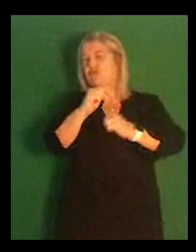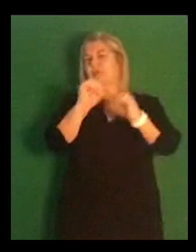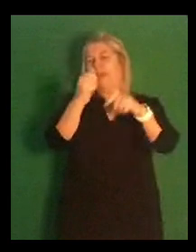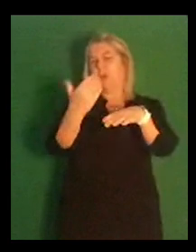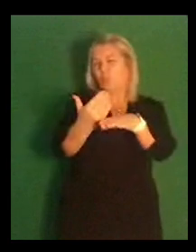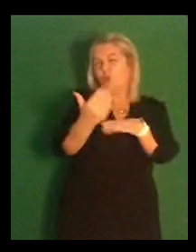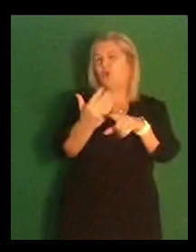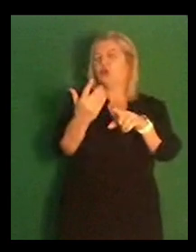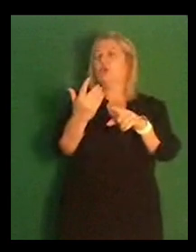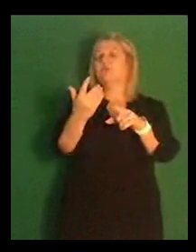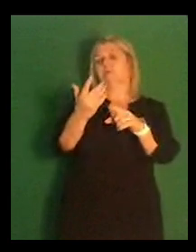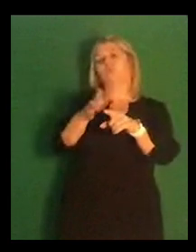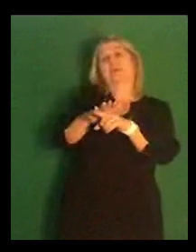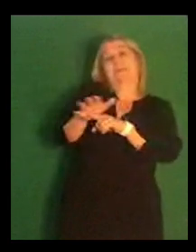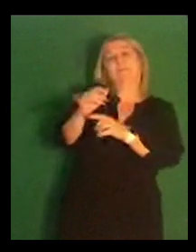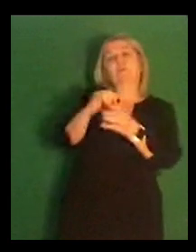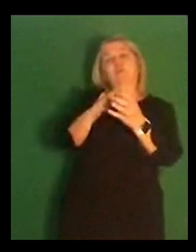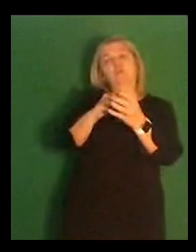work, the social sector.